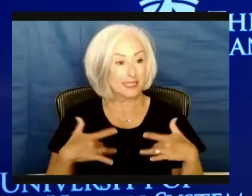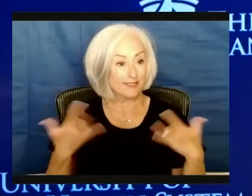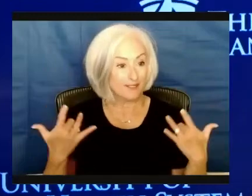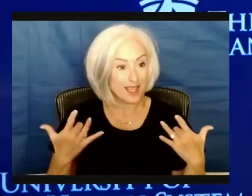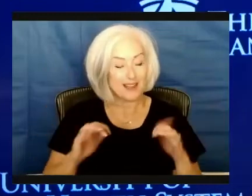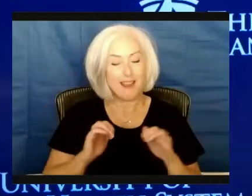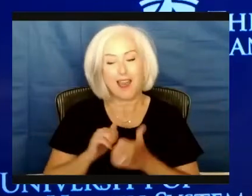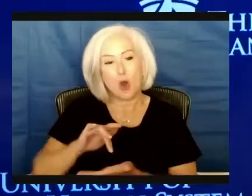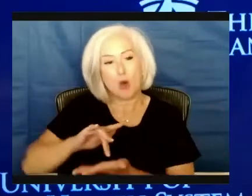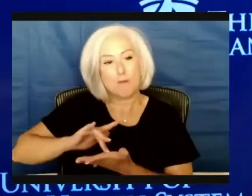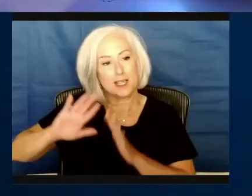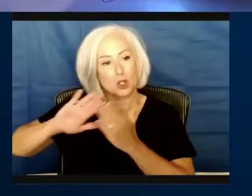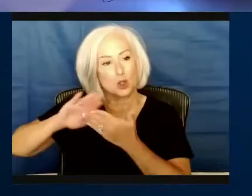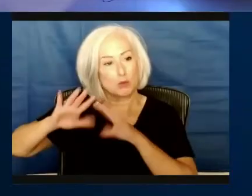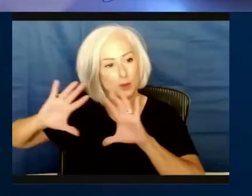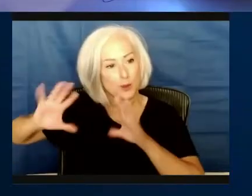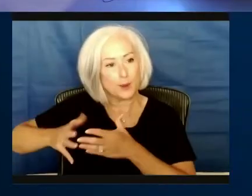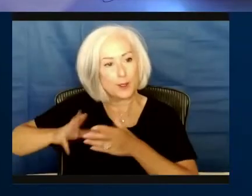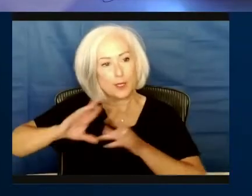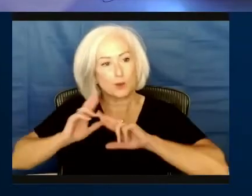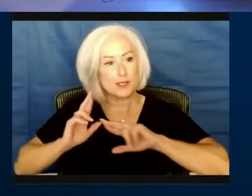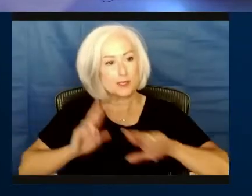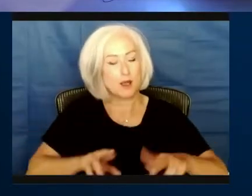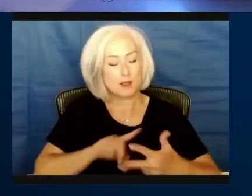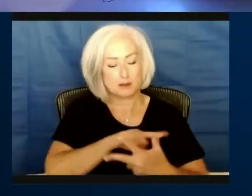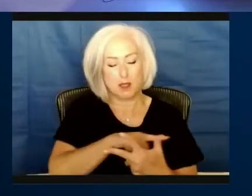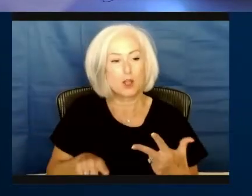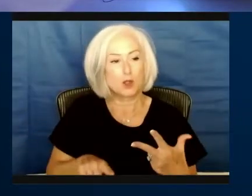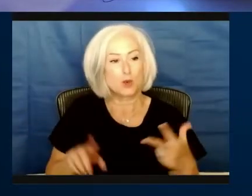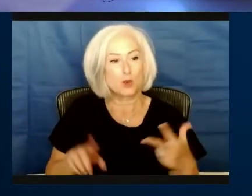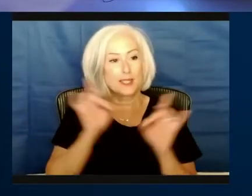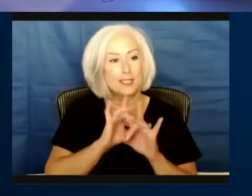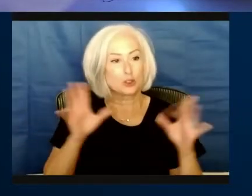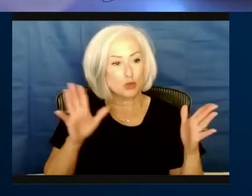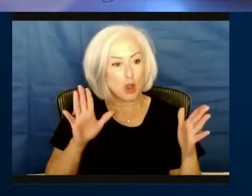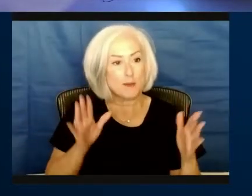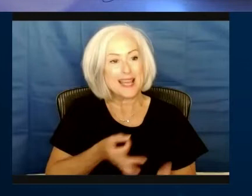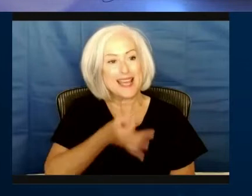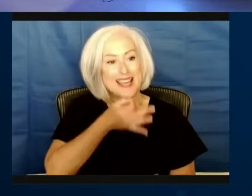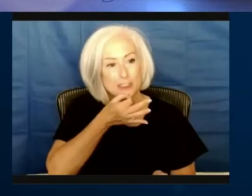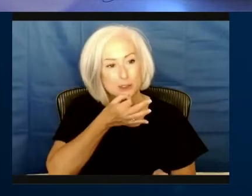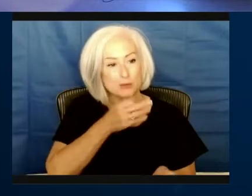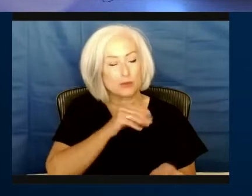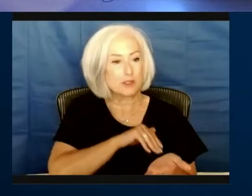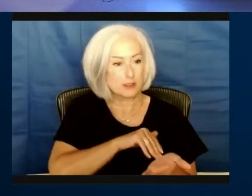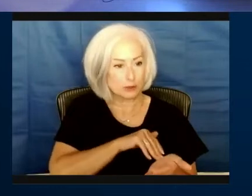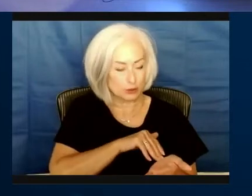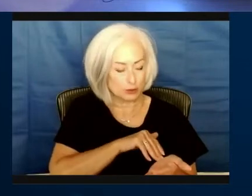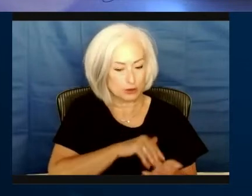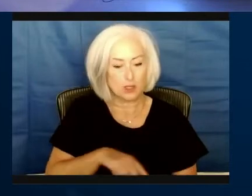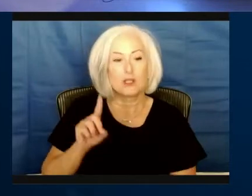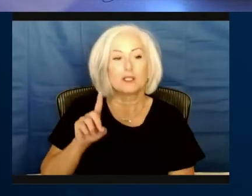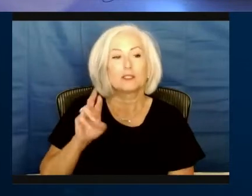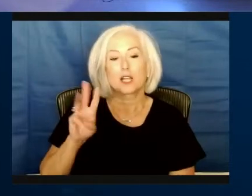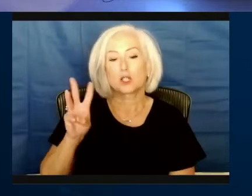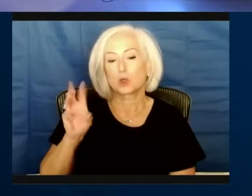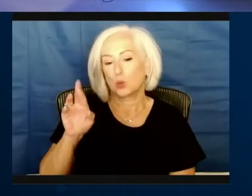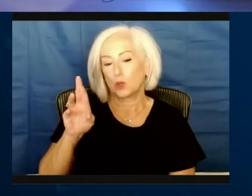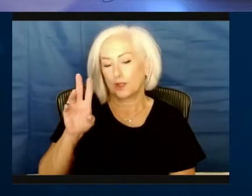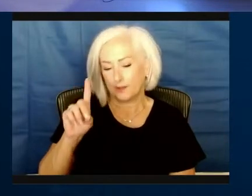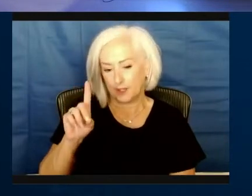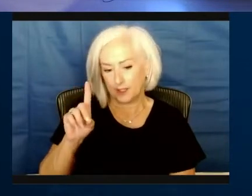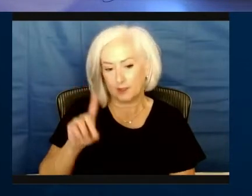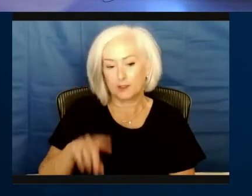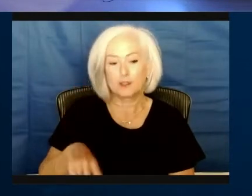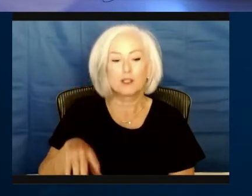panel this morning includes 3 trauma and emergency medical experts, Dr. Robert Winfield, Dr. Ryan Jacobson, and Dr. Brian Beaver. Also